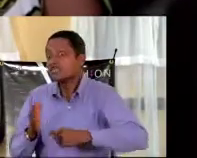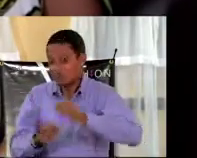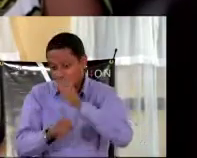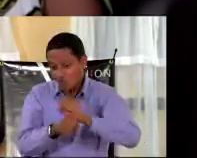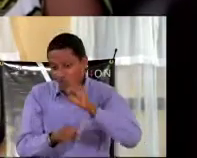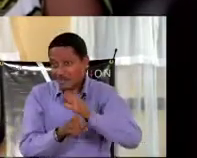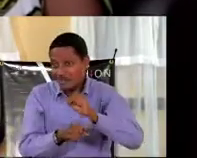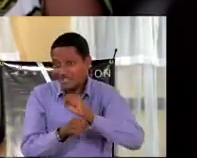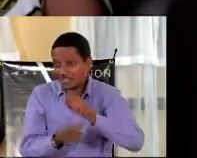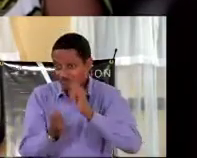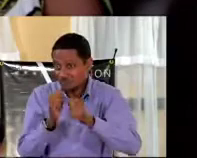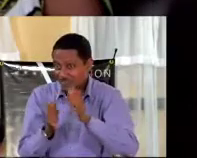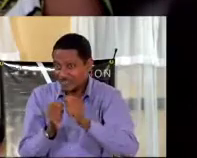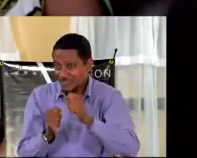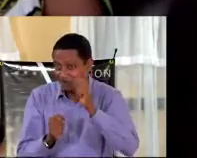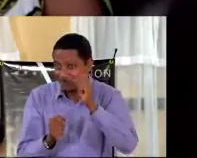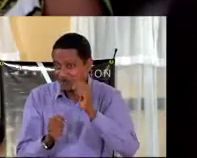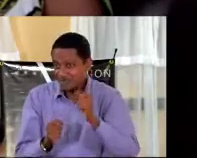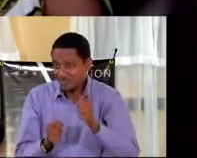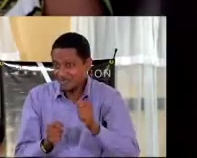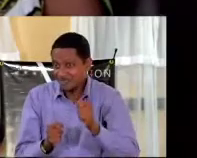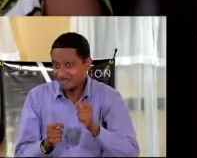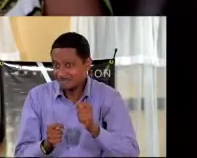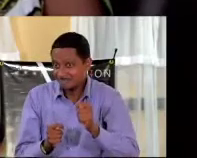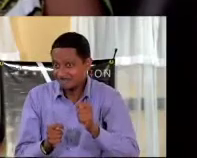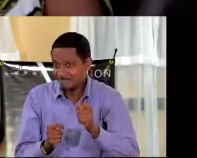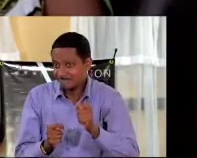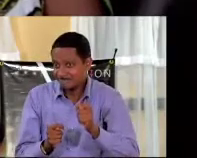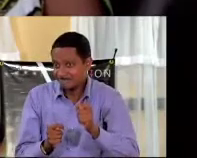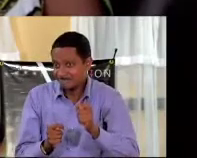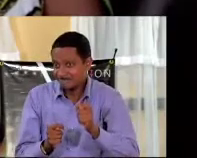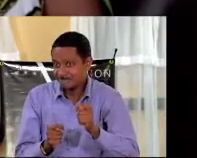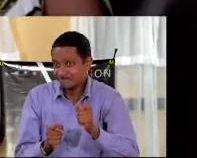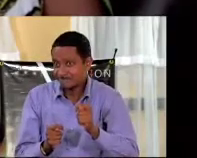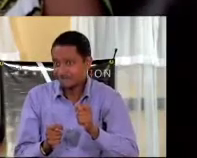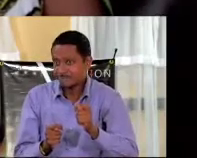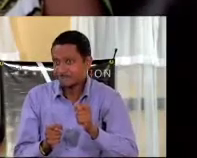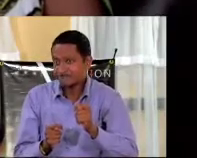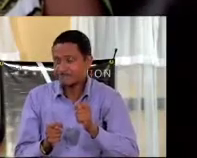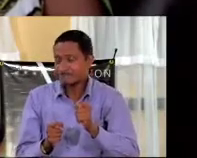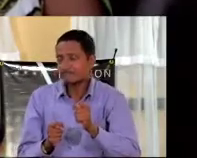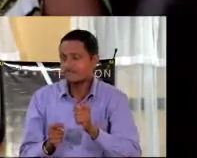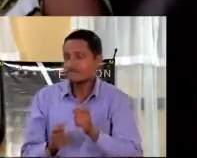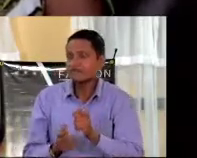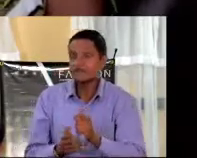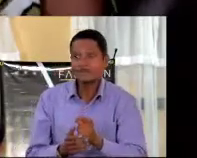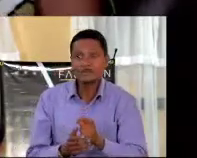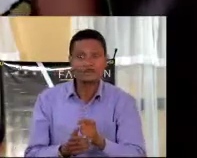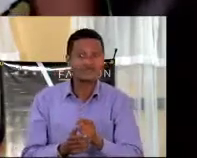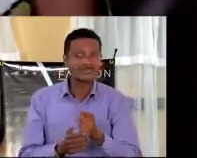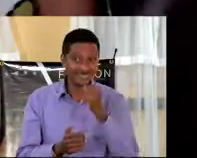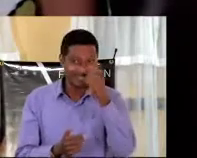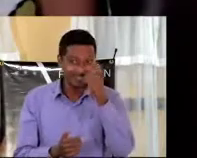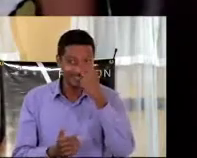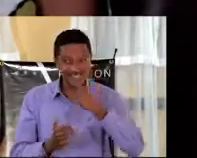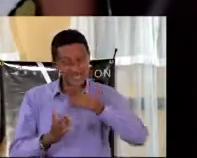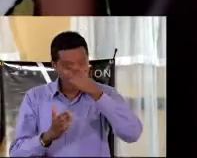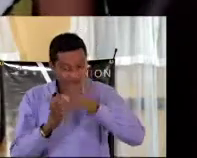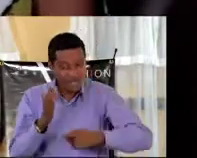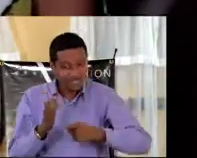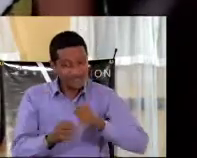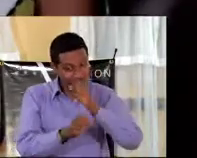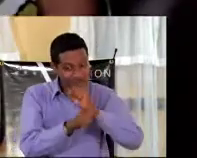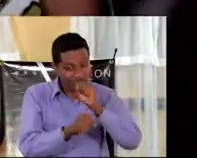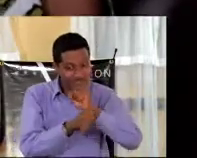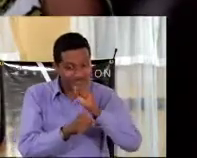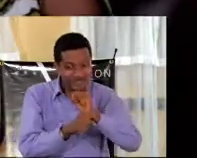Tobago, and I'm saying this and then I'm going to respond to it as devil's advocate. When you look at the cost of labor,